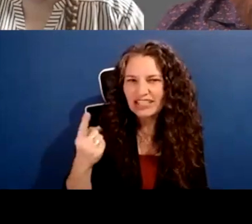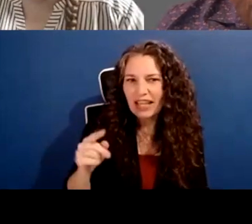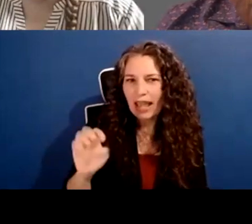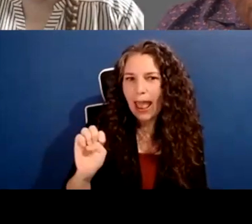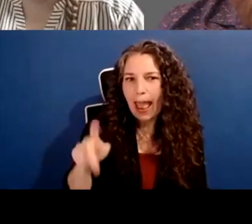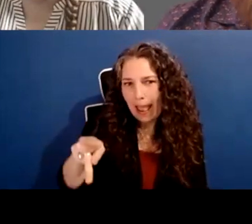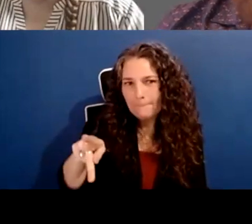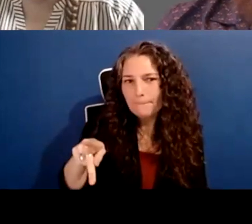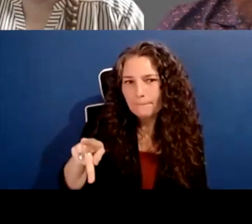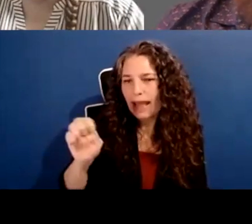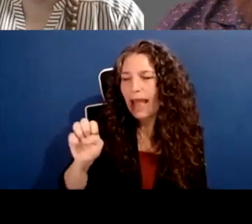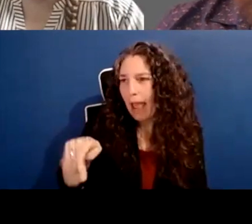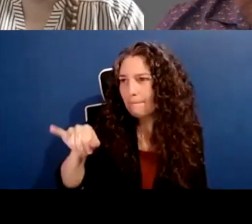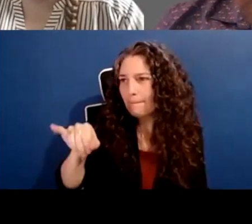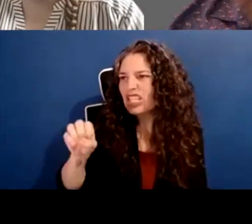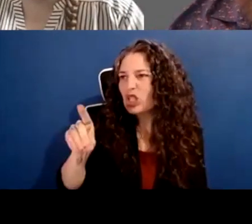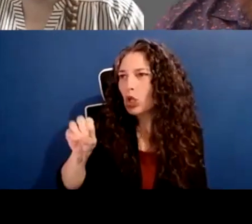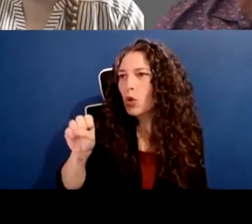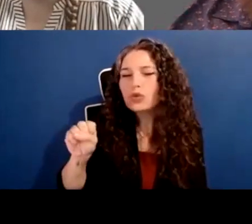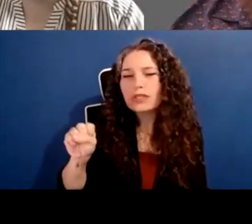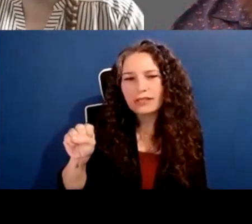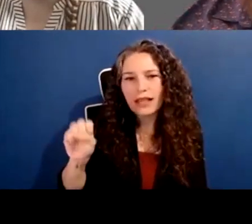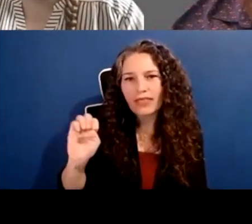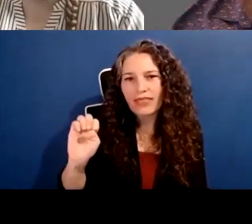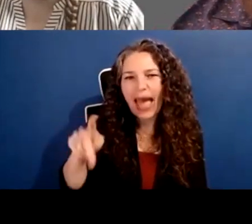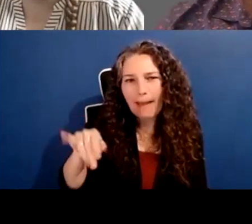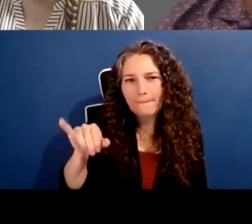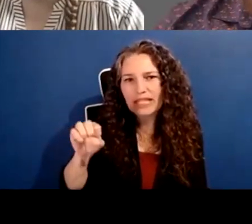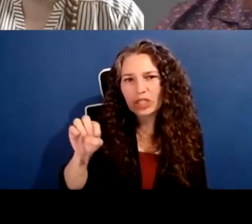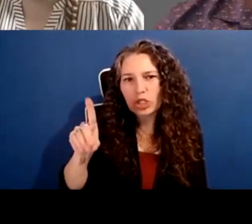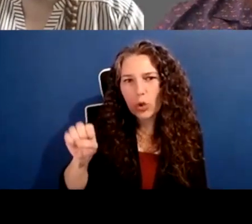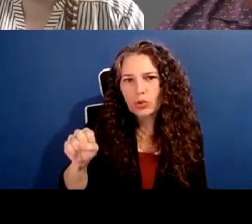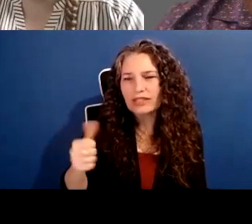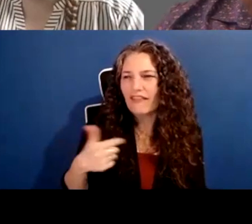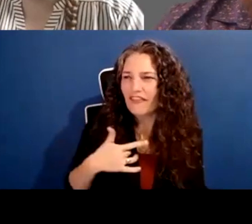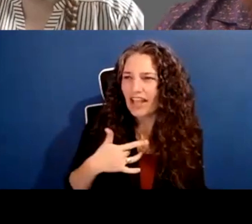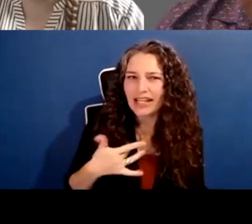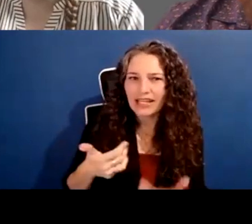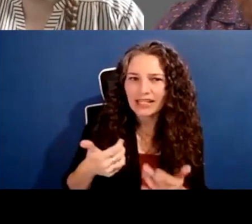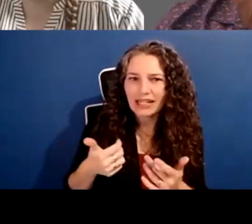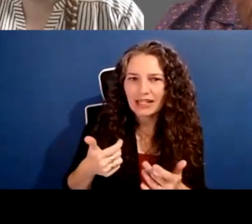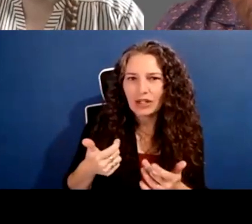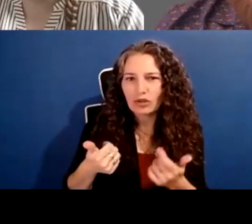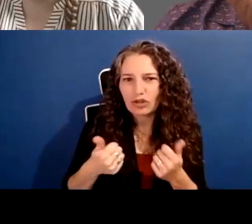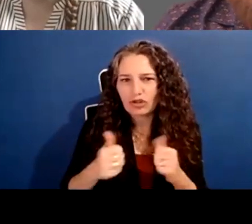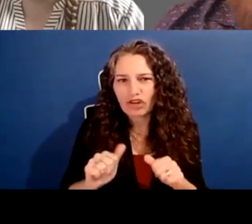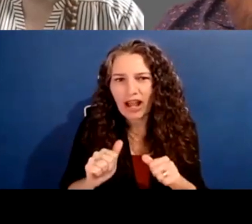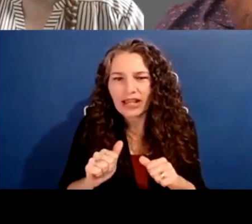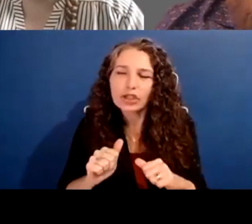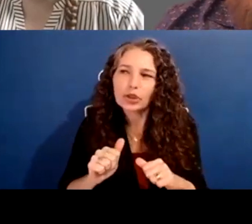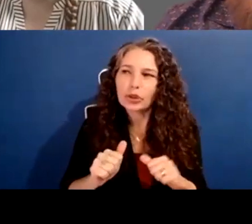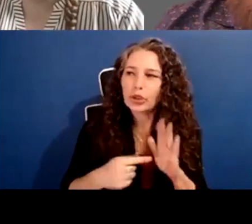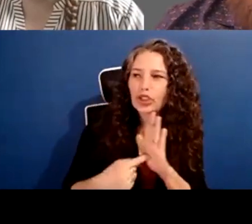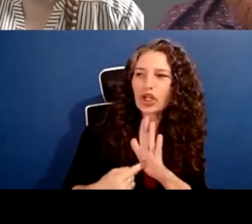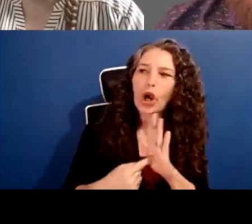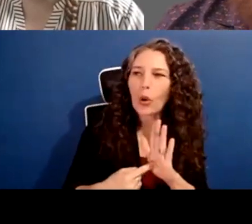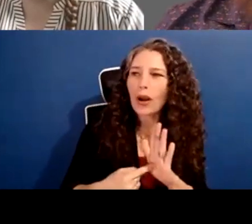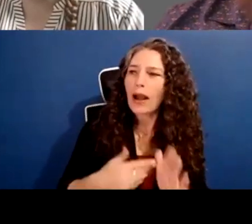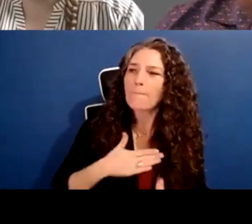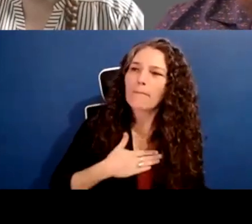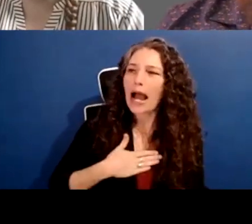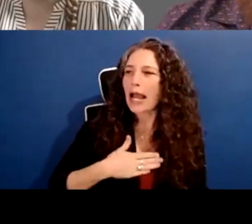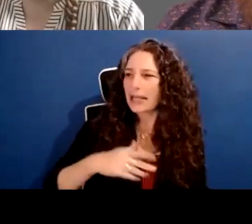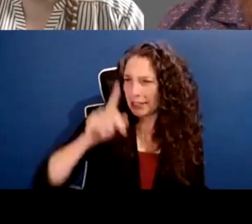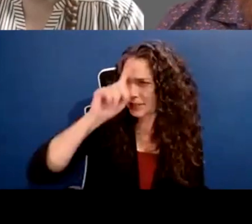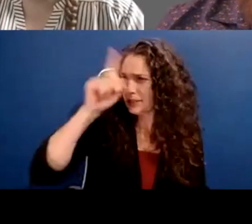questions that really like it felt, trying to demonstrate my own intellectual prowess, and like that I